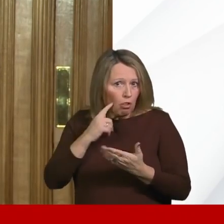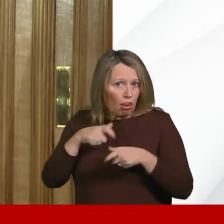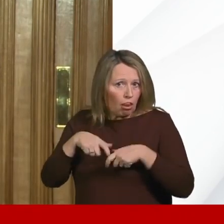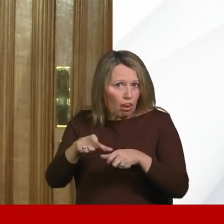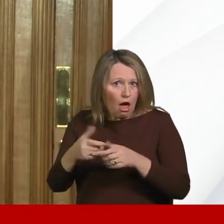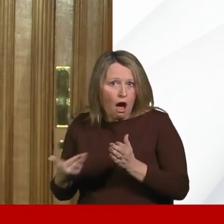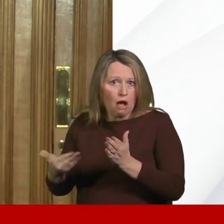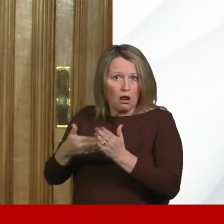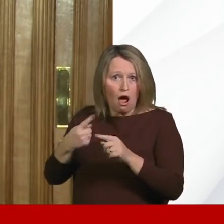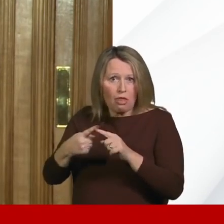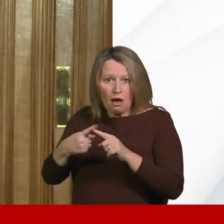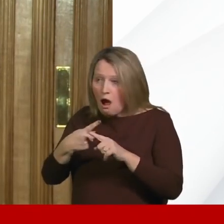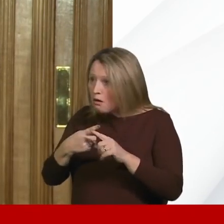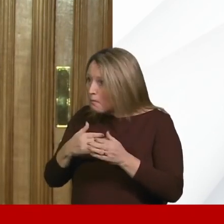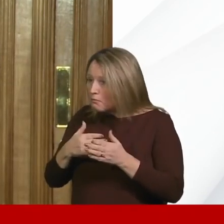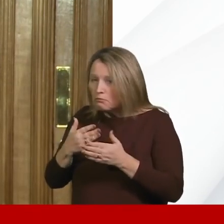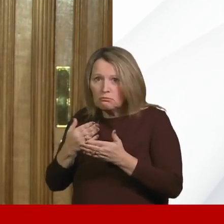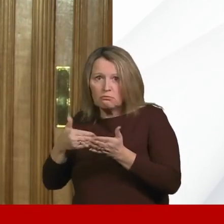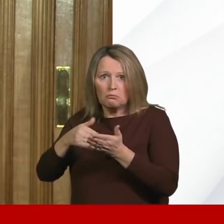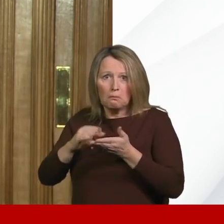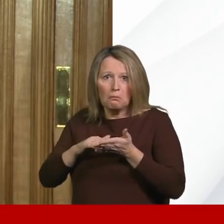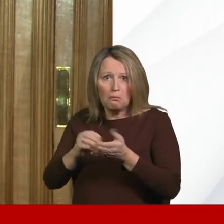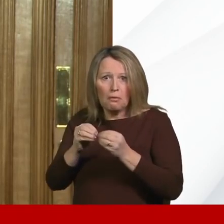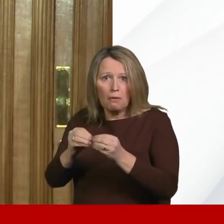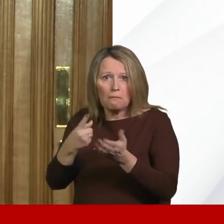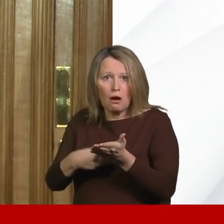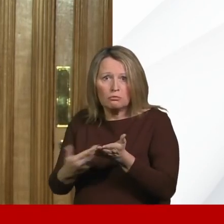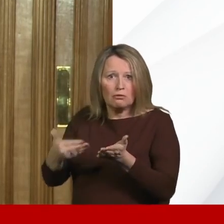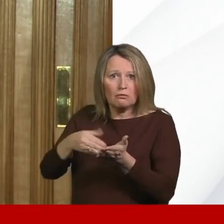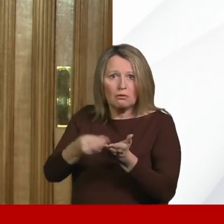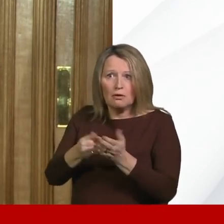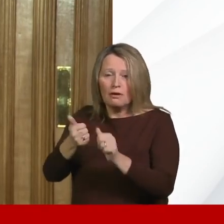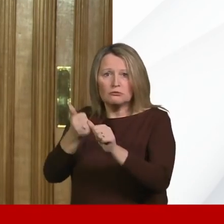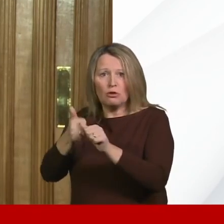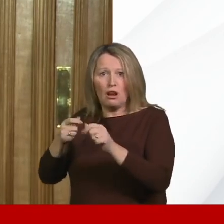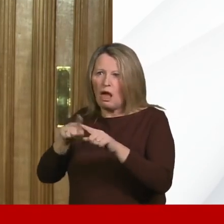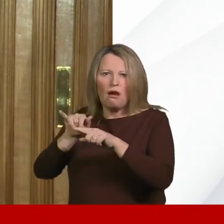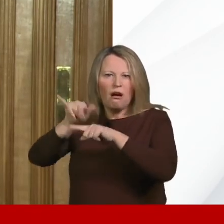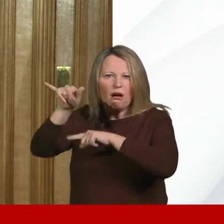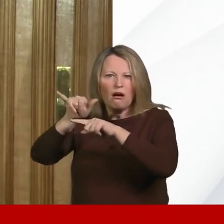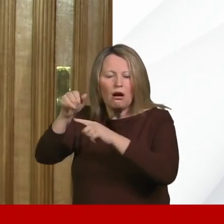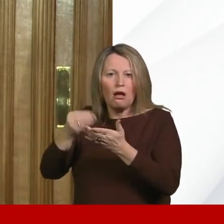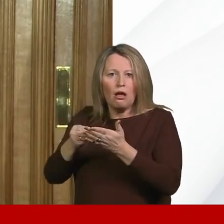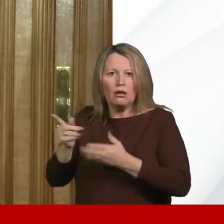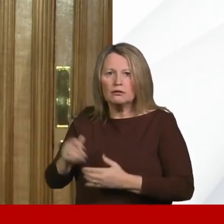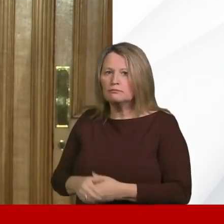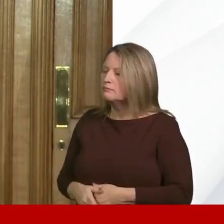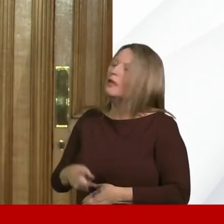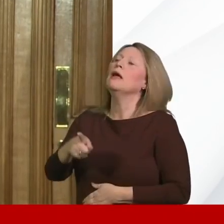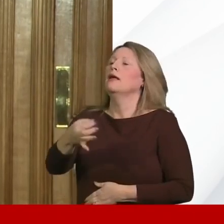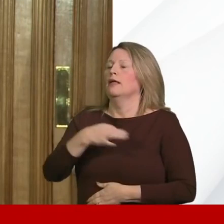going to. He outlined a big package of £330 billion by which the government will stand